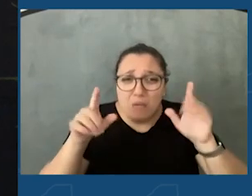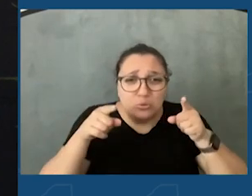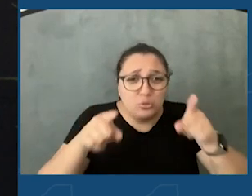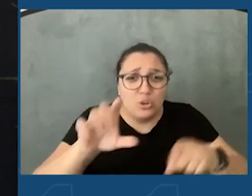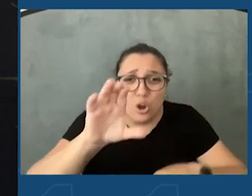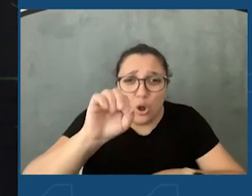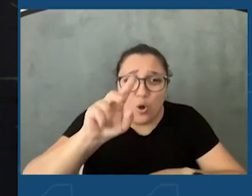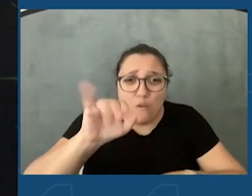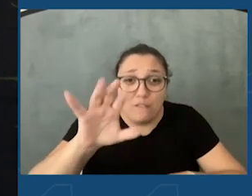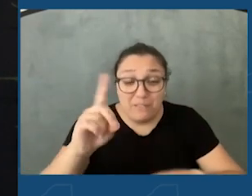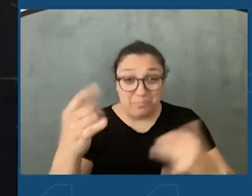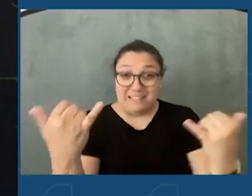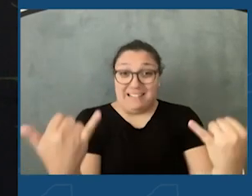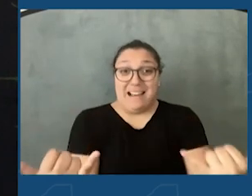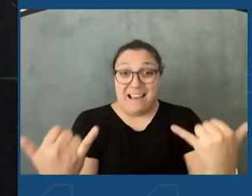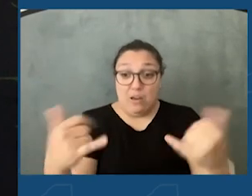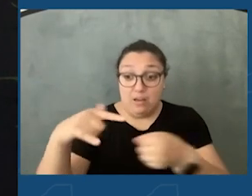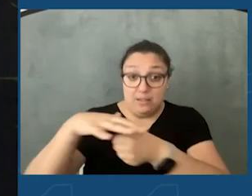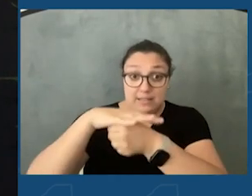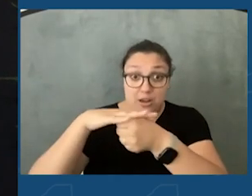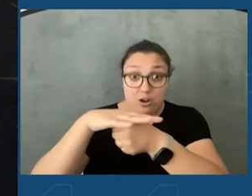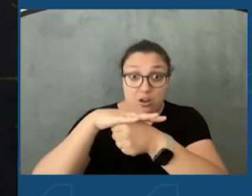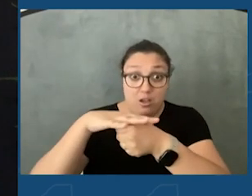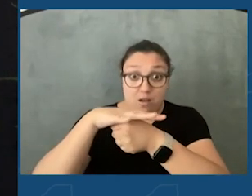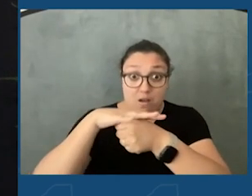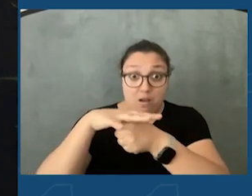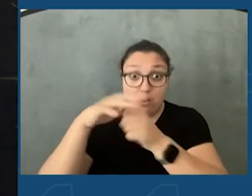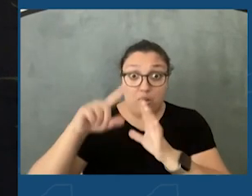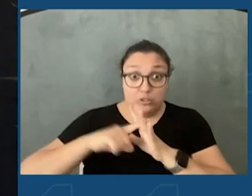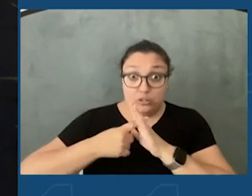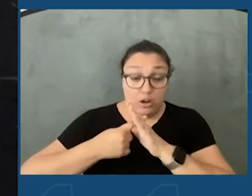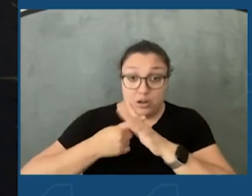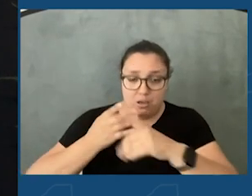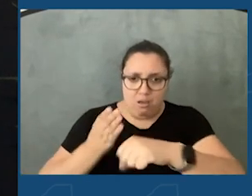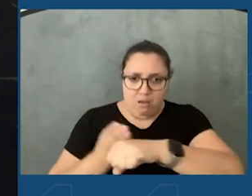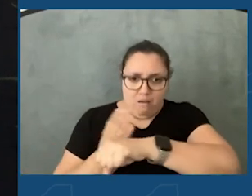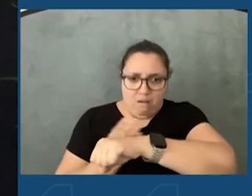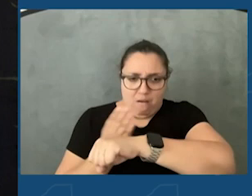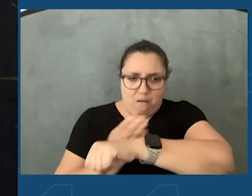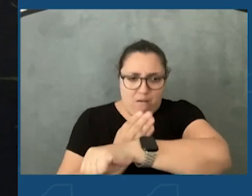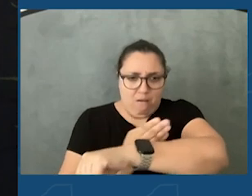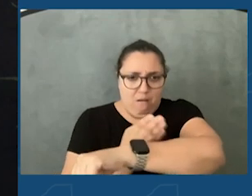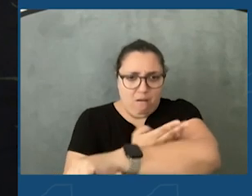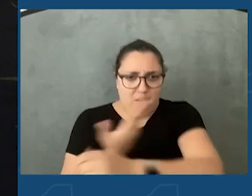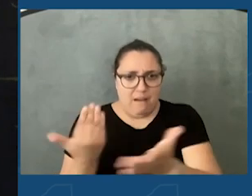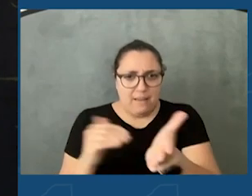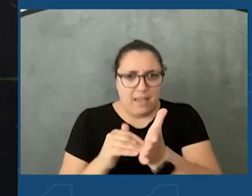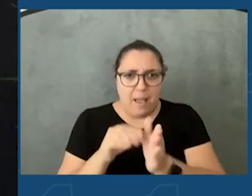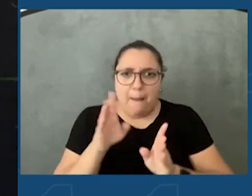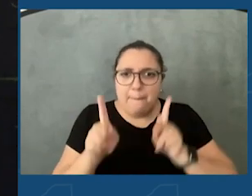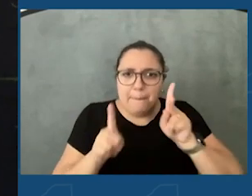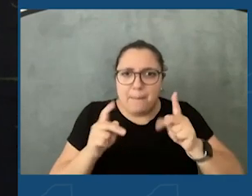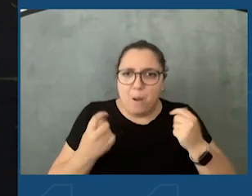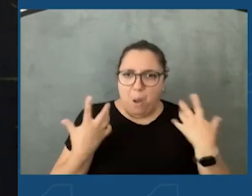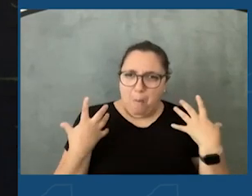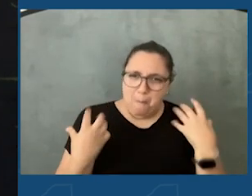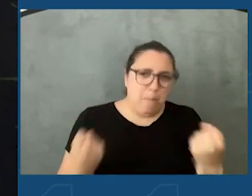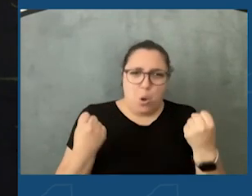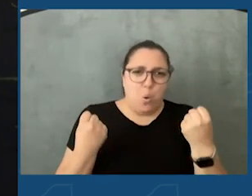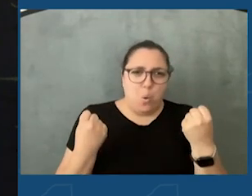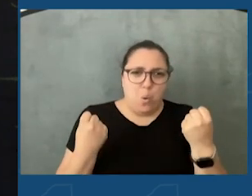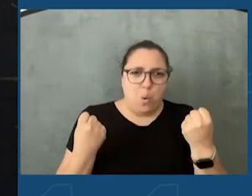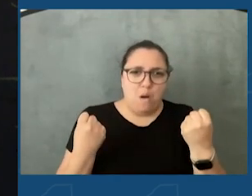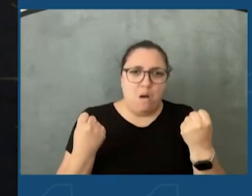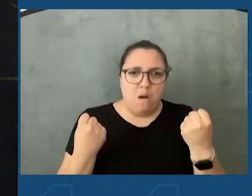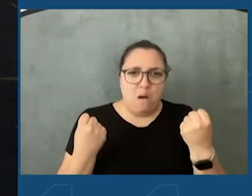site becoming alive again, people are thinking about being bold and kind of audacious. And that's